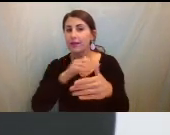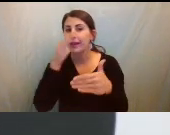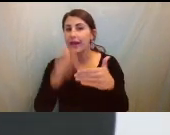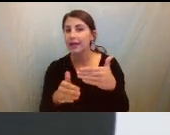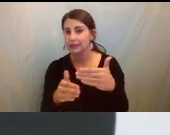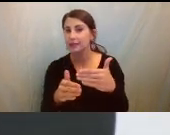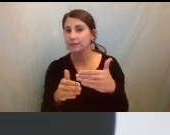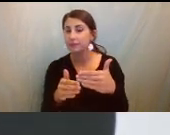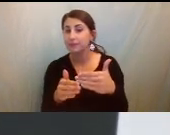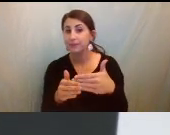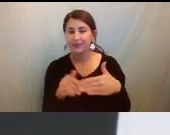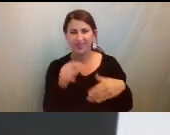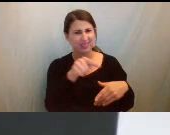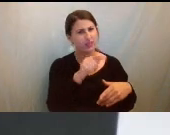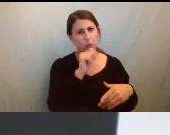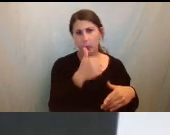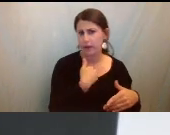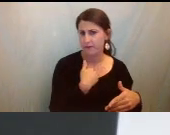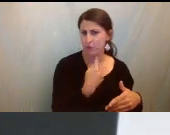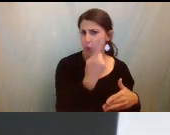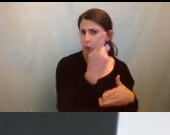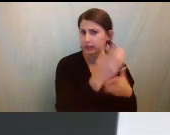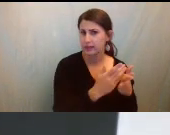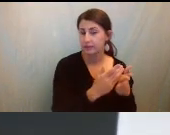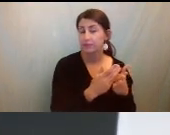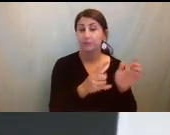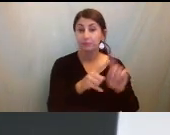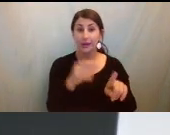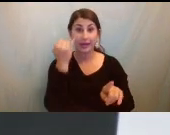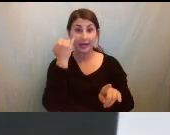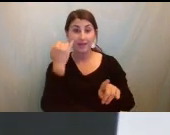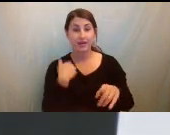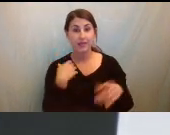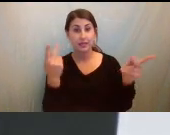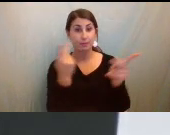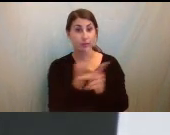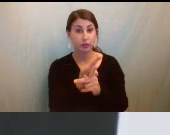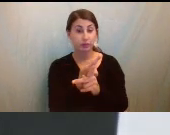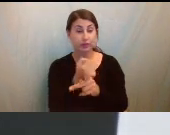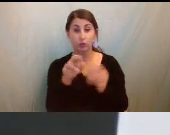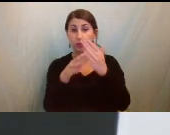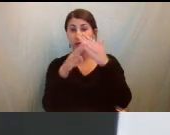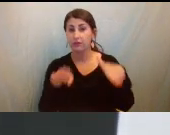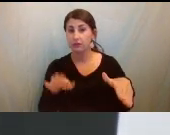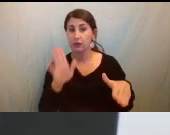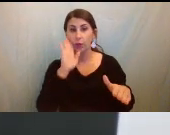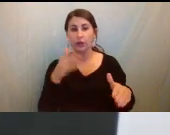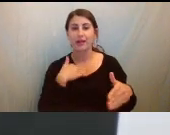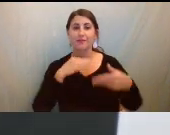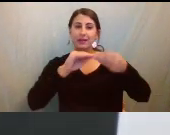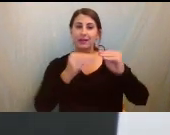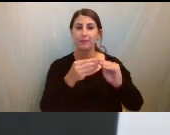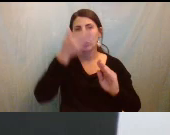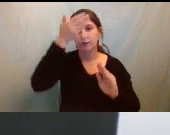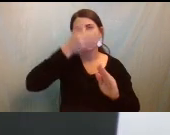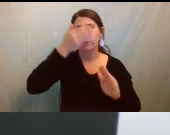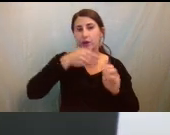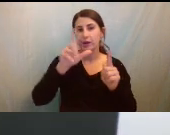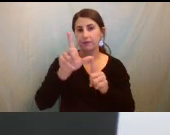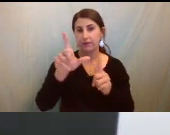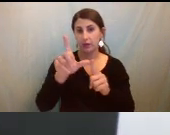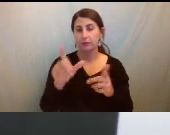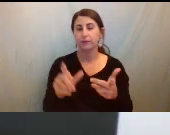multiplication or division. It's only a one step. If it's multiplication or division, it will look like this, where there's a coefficient in front of the variable.